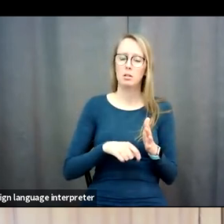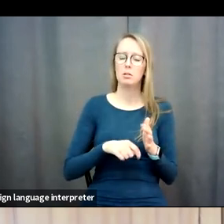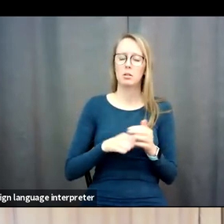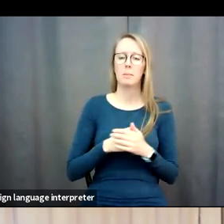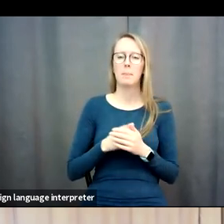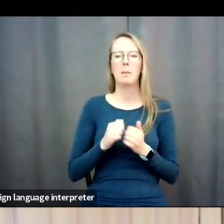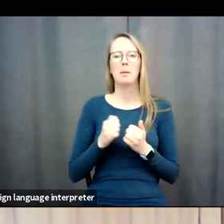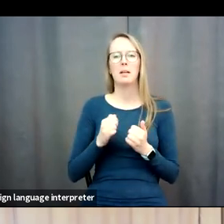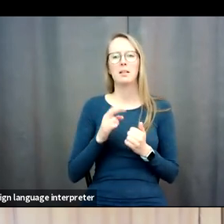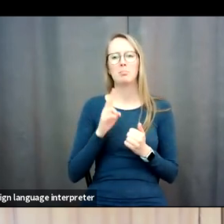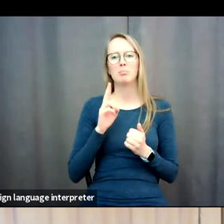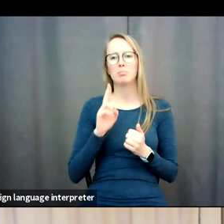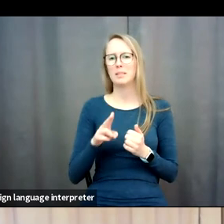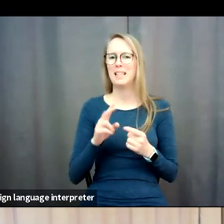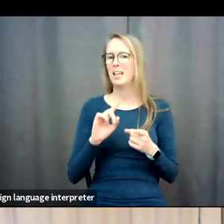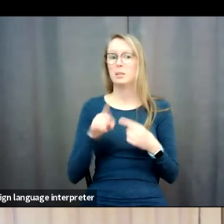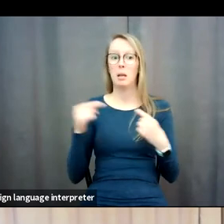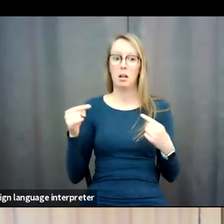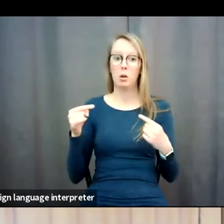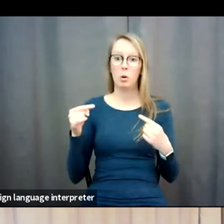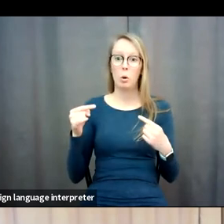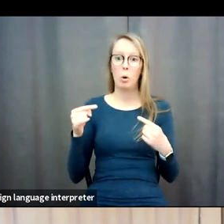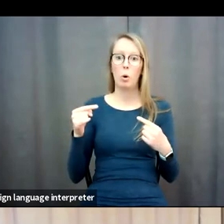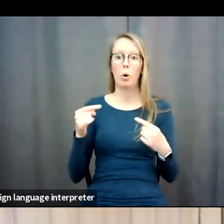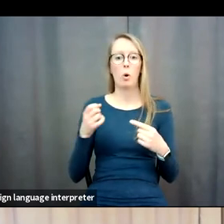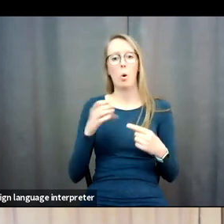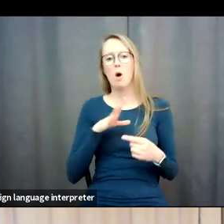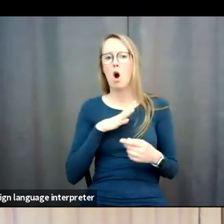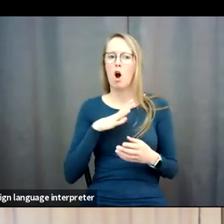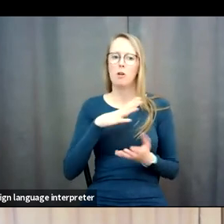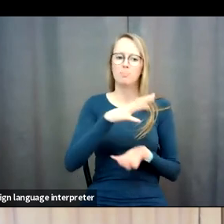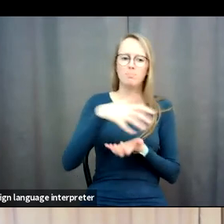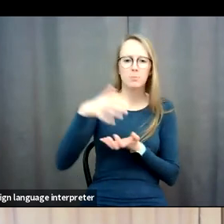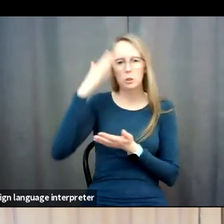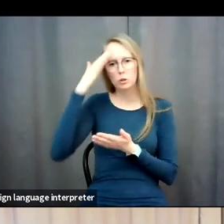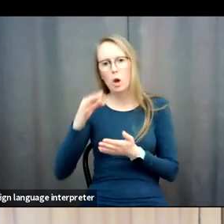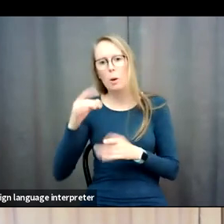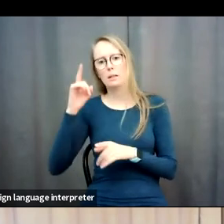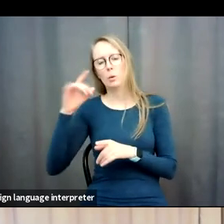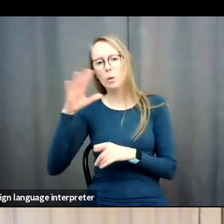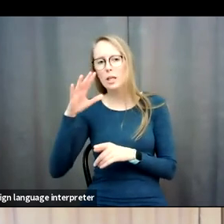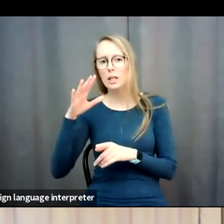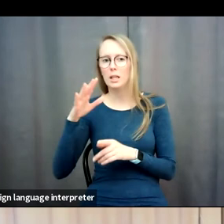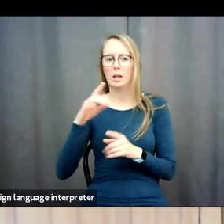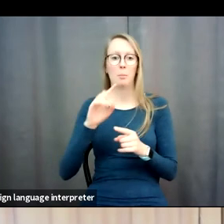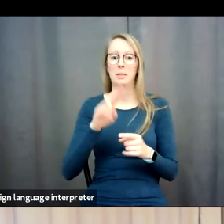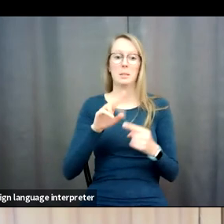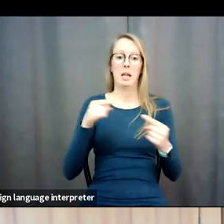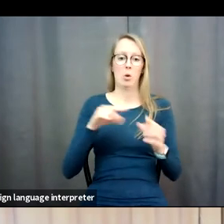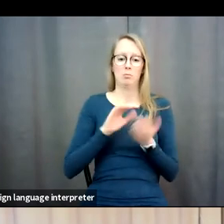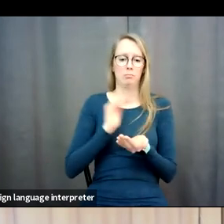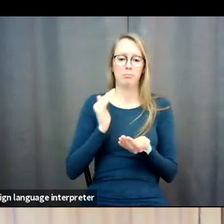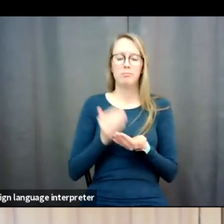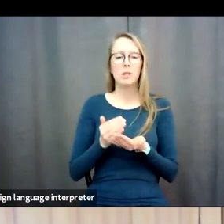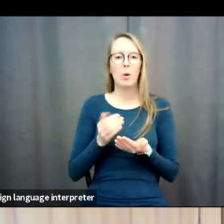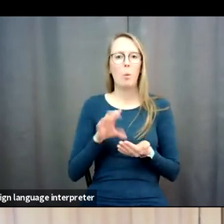mean anything with all those knowledge collecting and theoretical parts if you don't try to